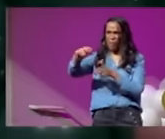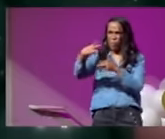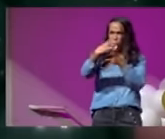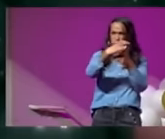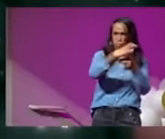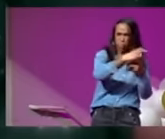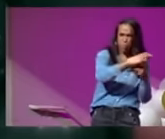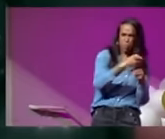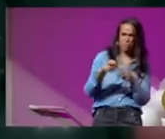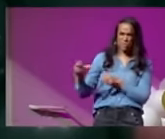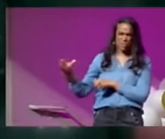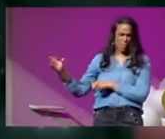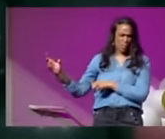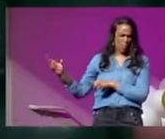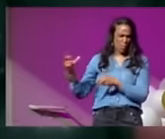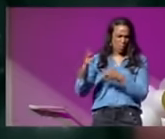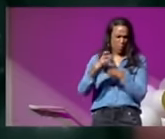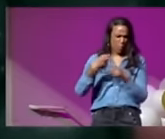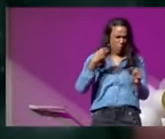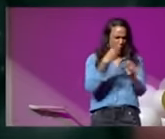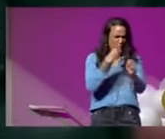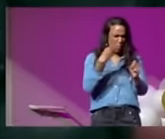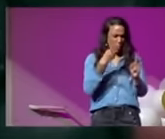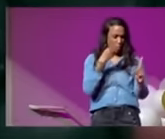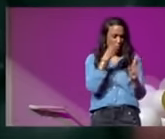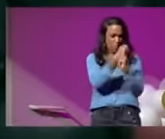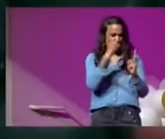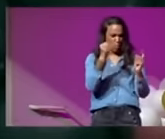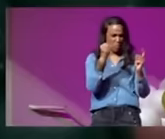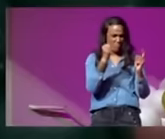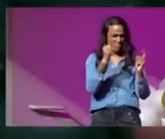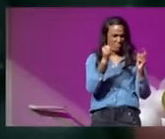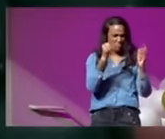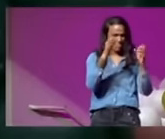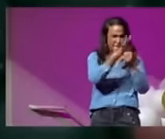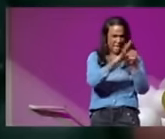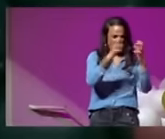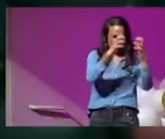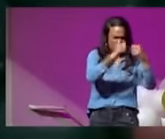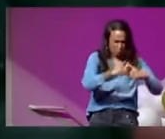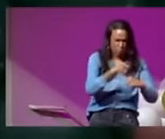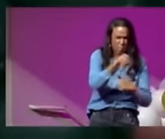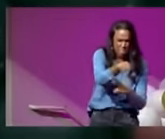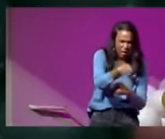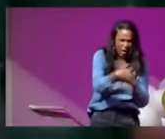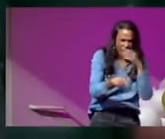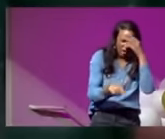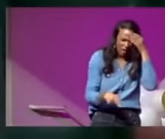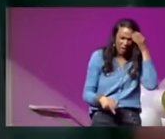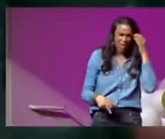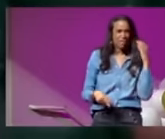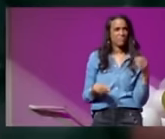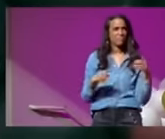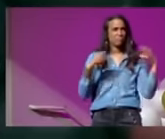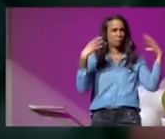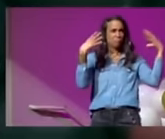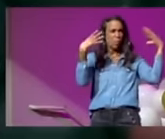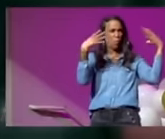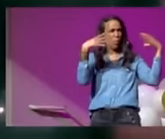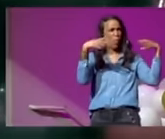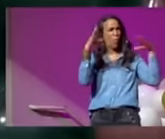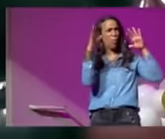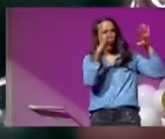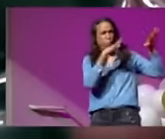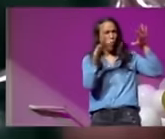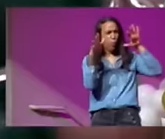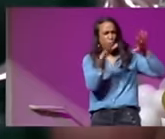England. And when the bomb cyclone hit, the bomb cyclone caused a great whiteout, the bomb